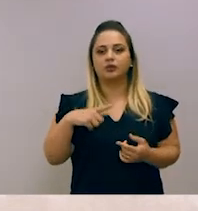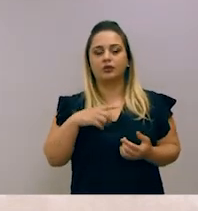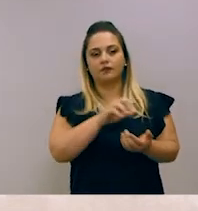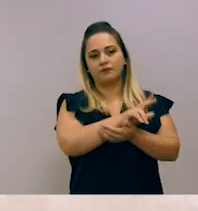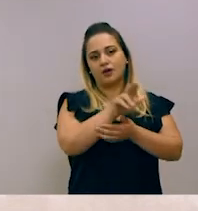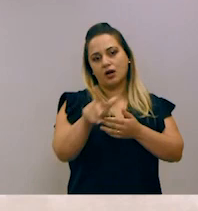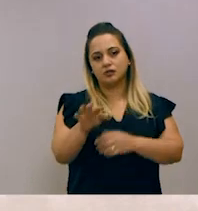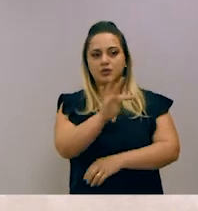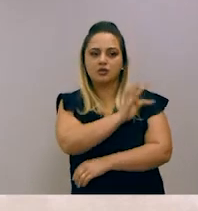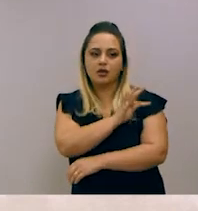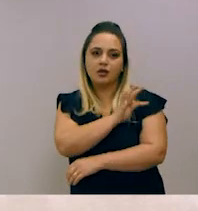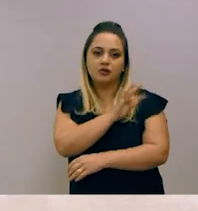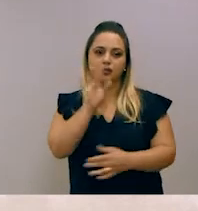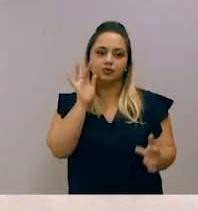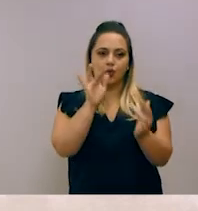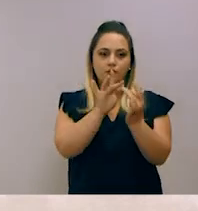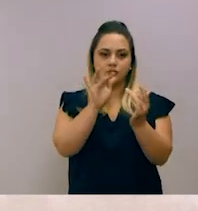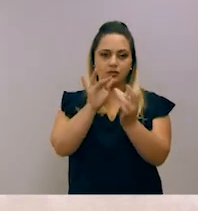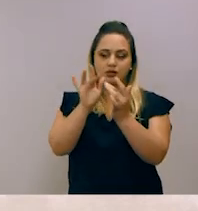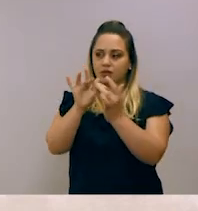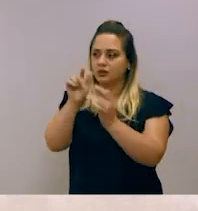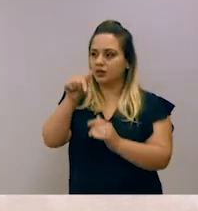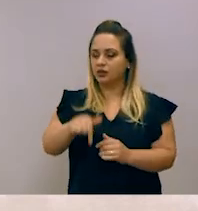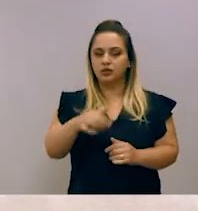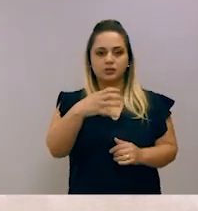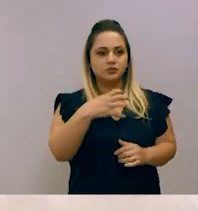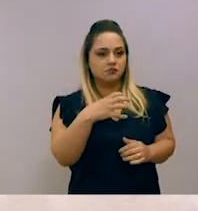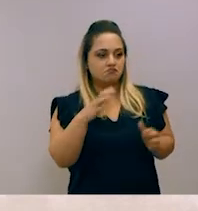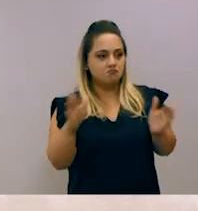So maybe I can have combined solutions.